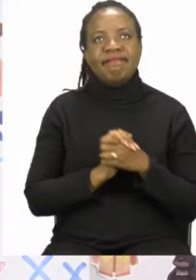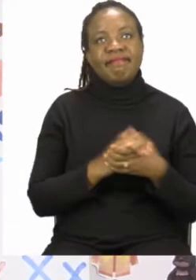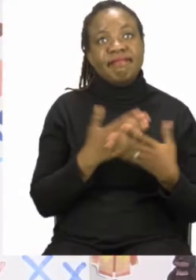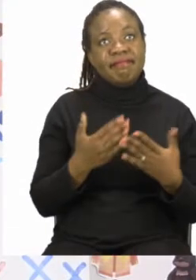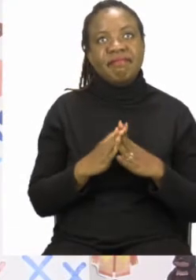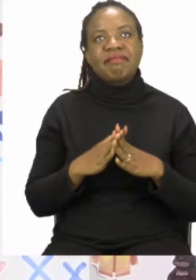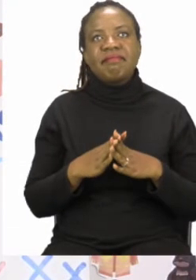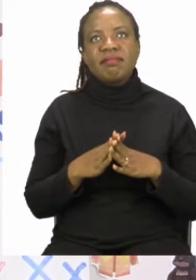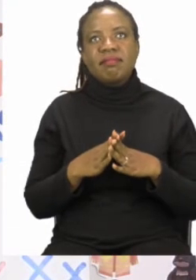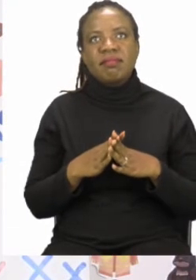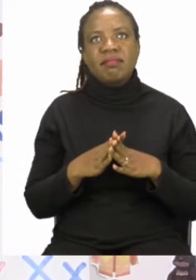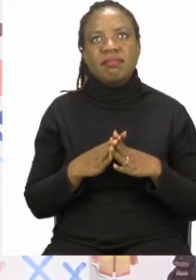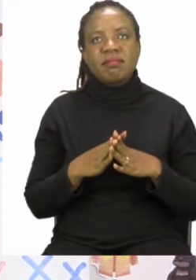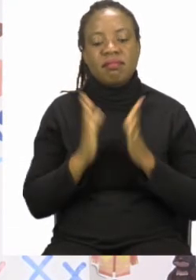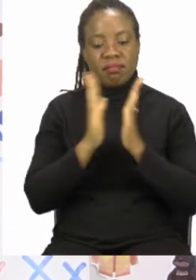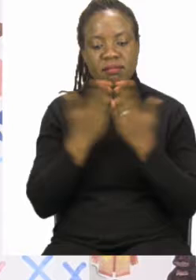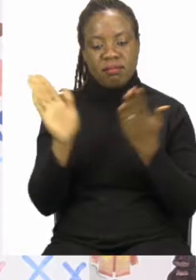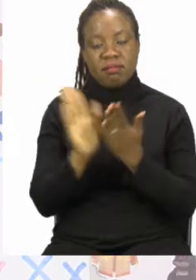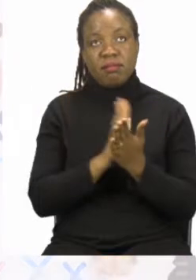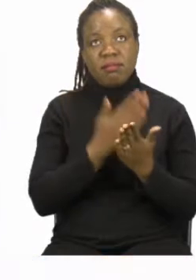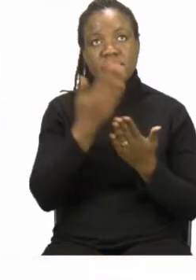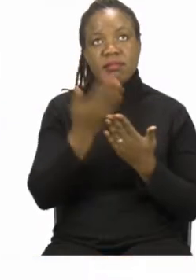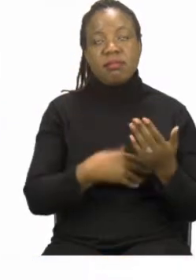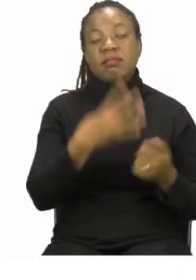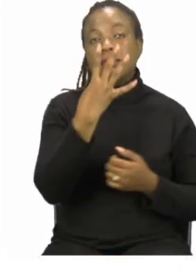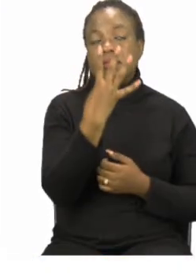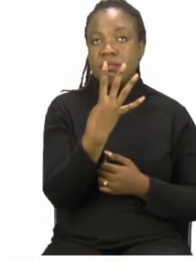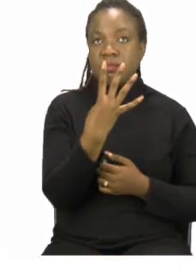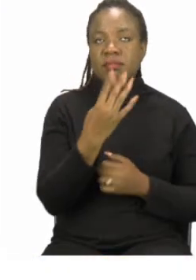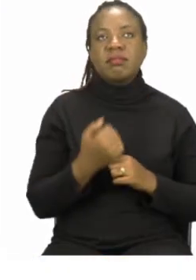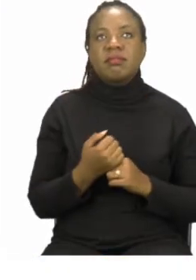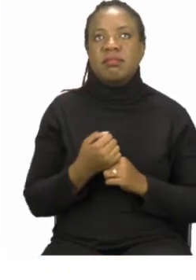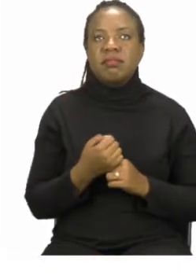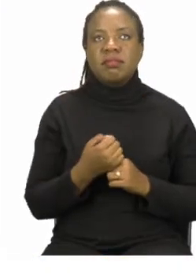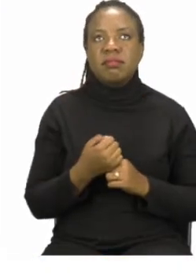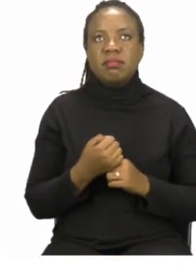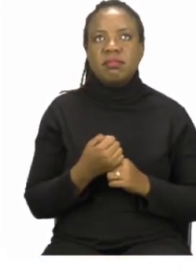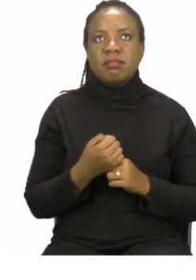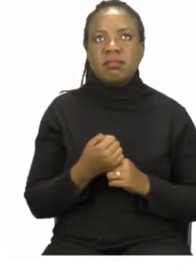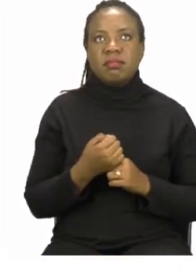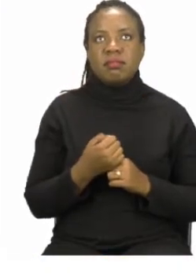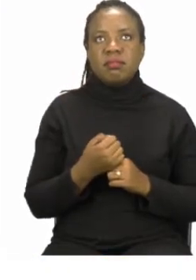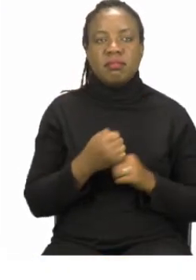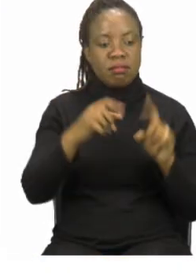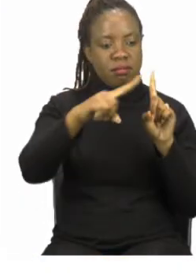Now, boys and girls, let us go to page 4 for the next part of our lesson. On page 4, we are going to be doing